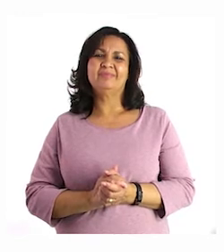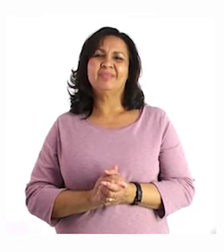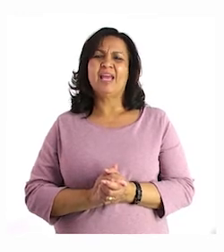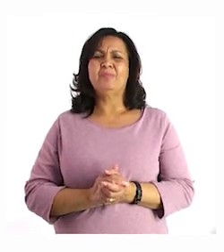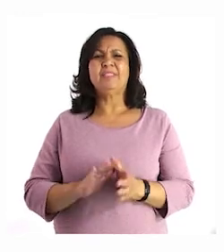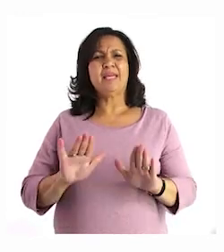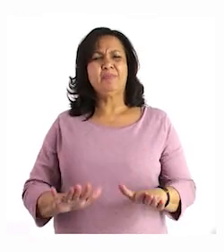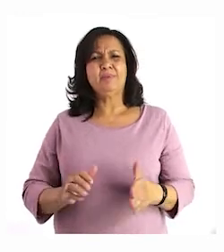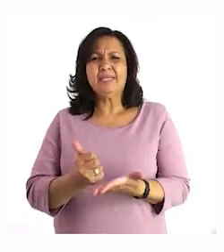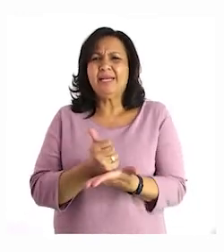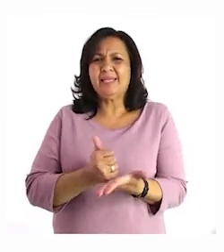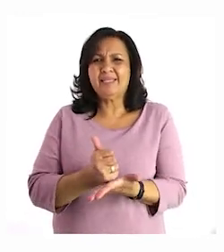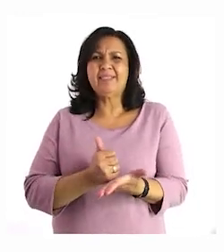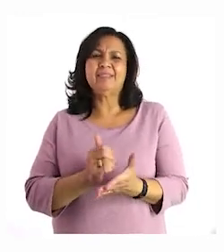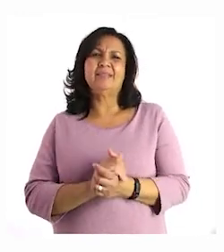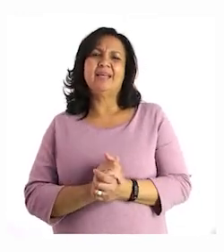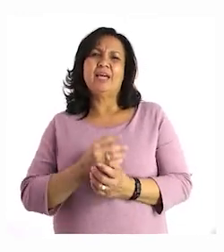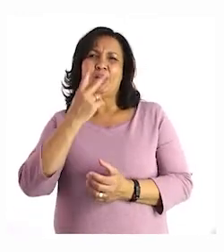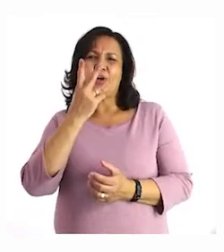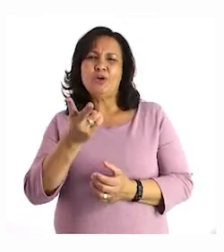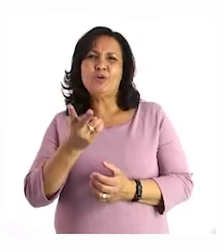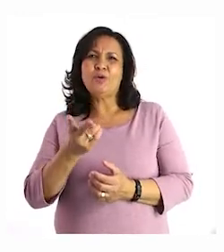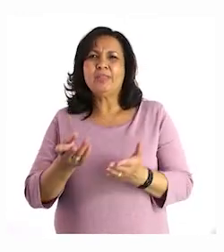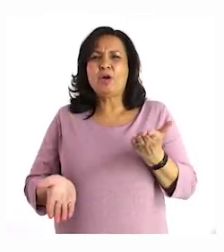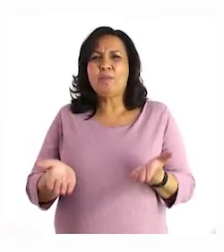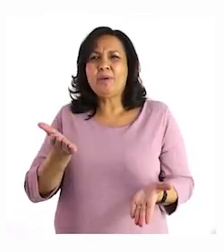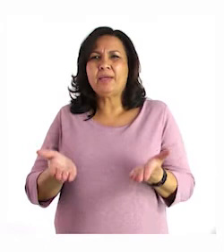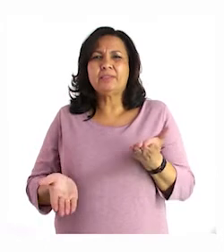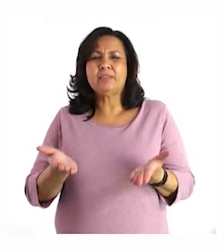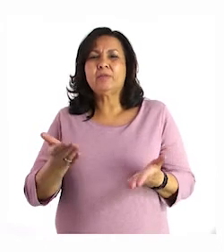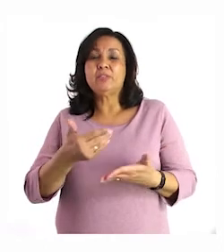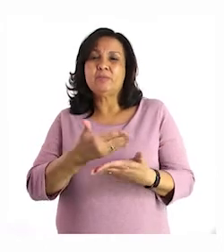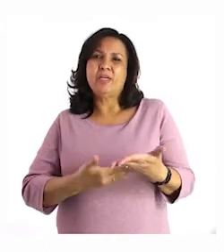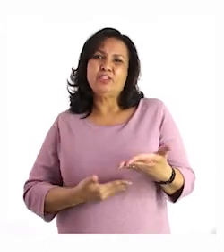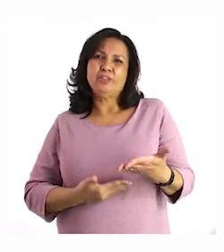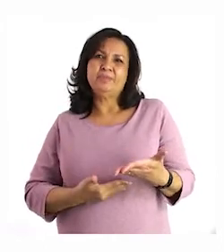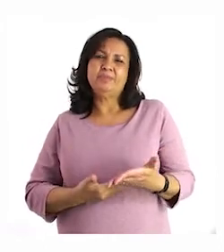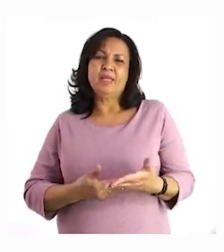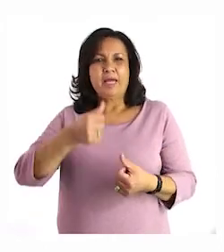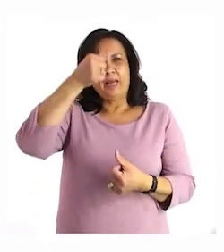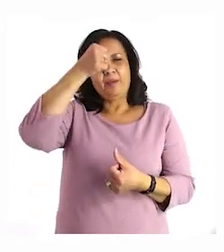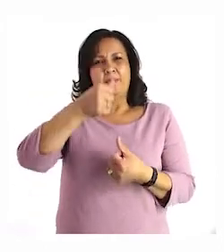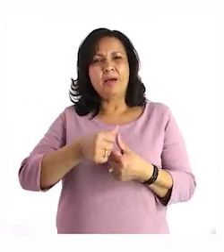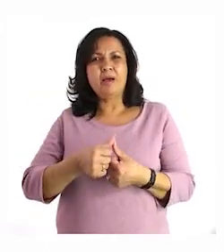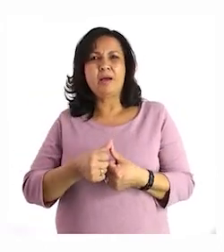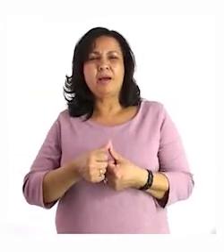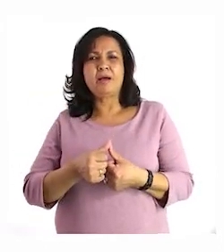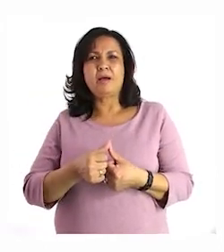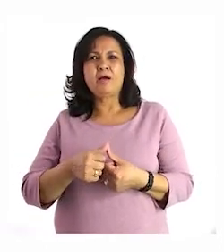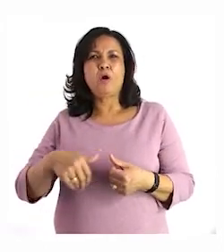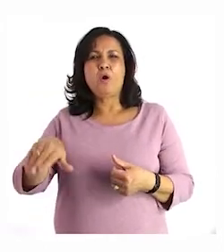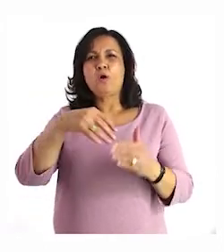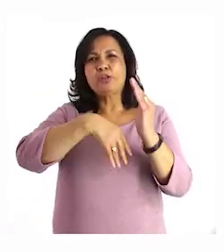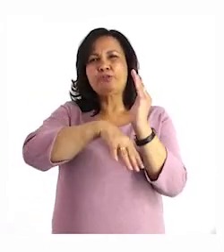neat. Now, let's look at the comparison on that page. Remember we spoke about all the fruits and